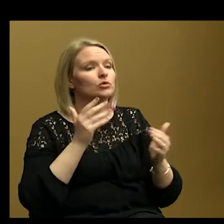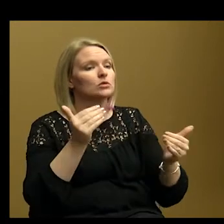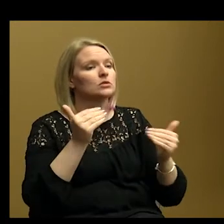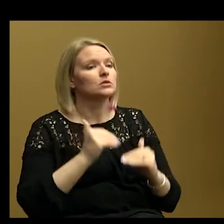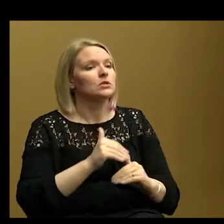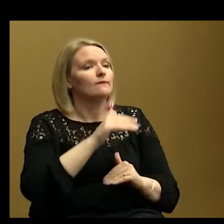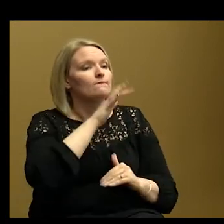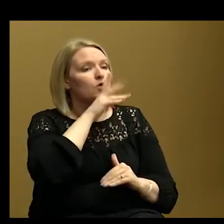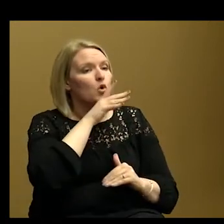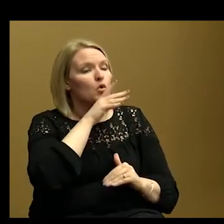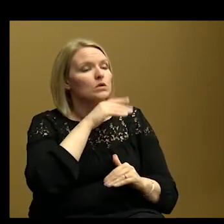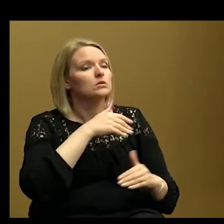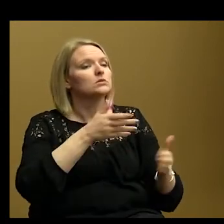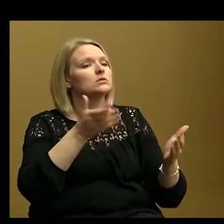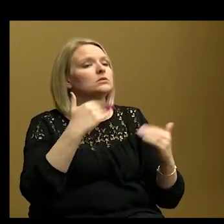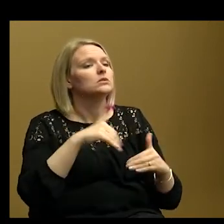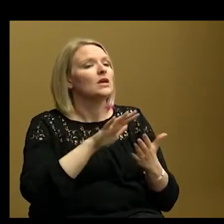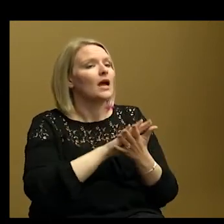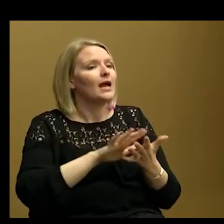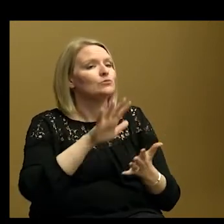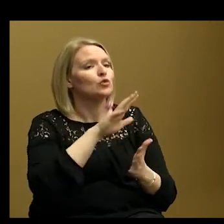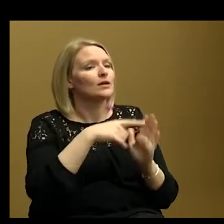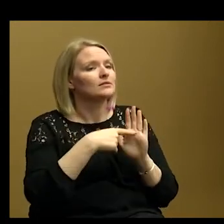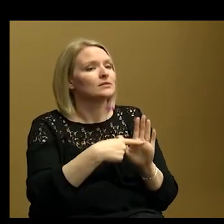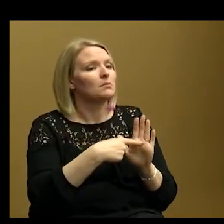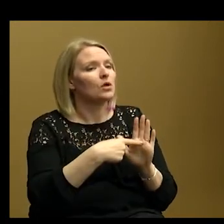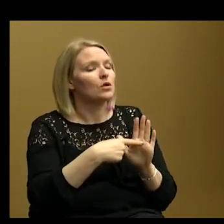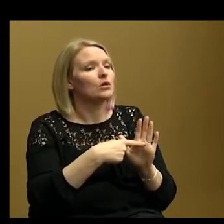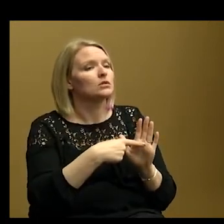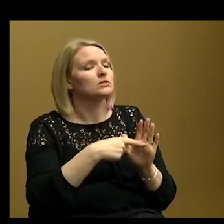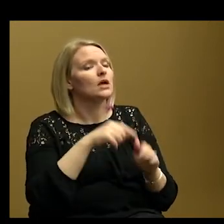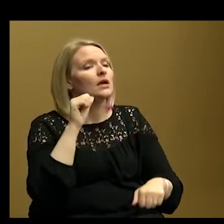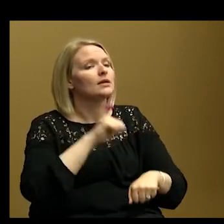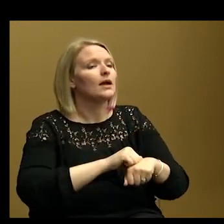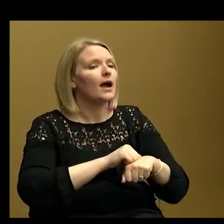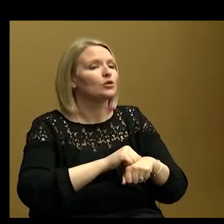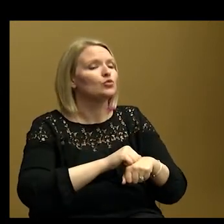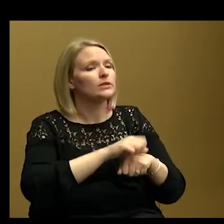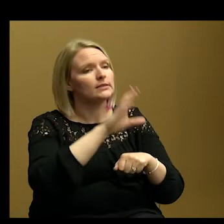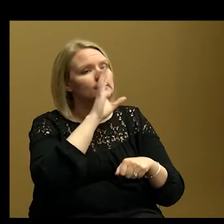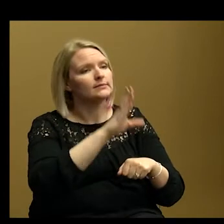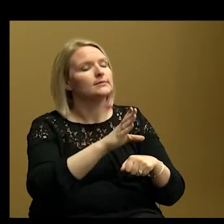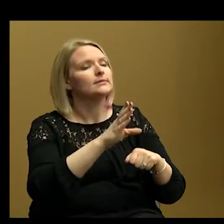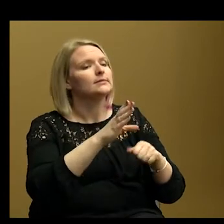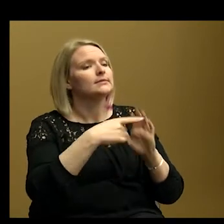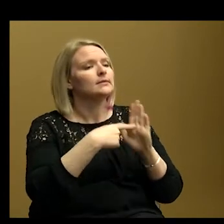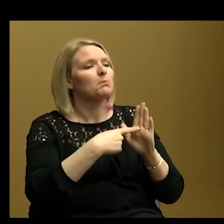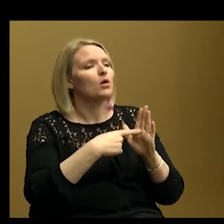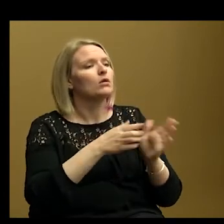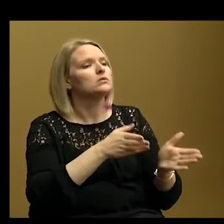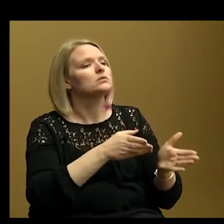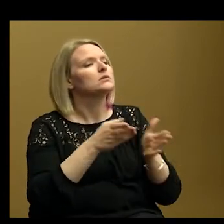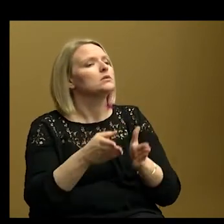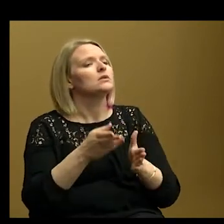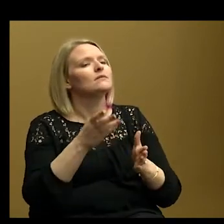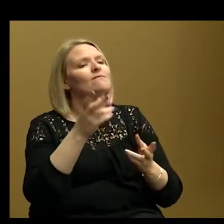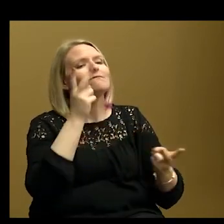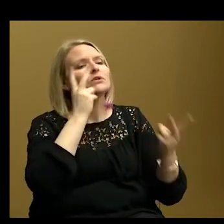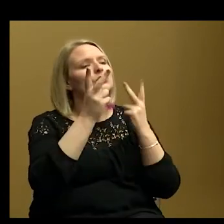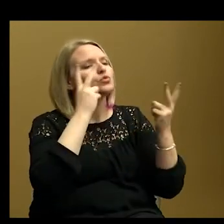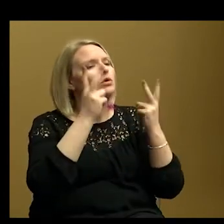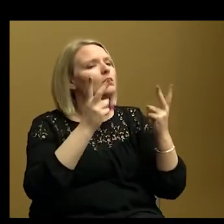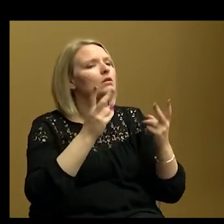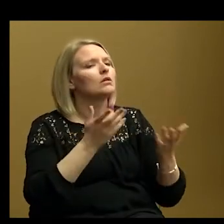vocals, abstract symbols, concrete symbols, visual,